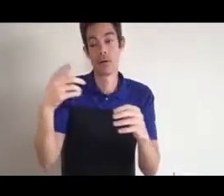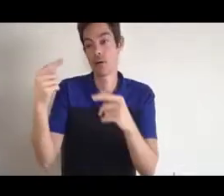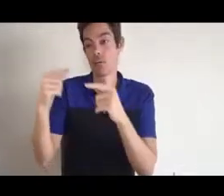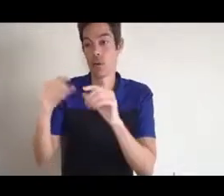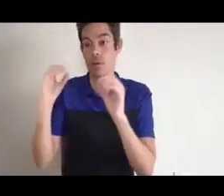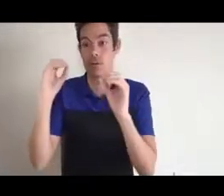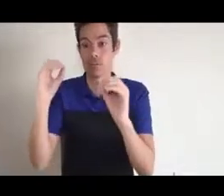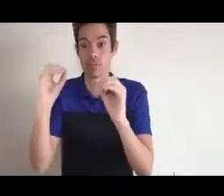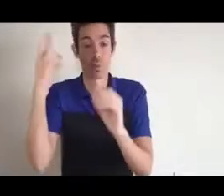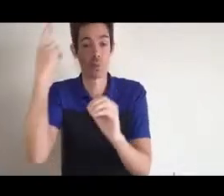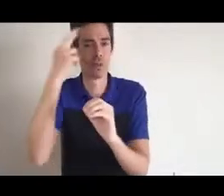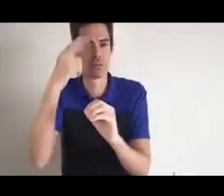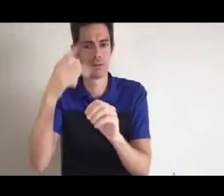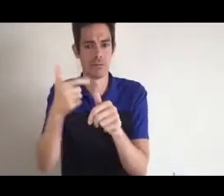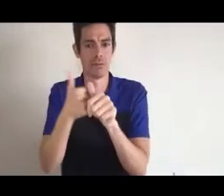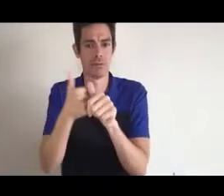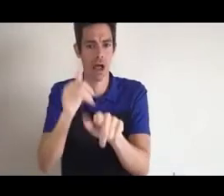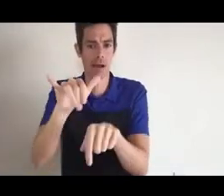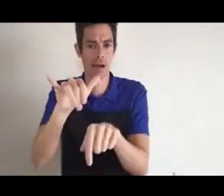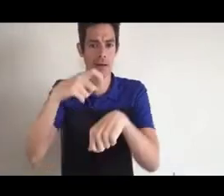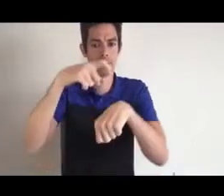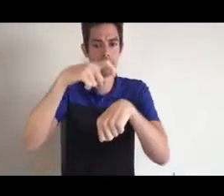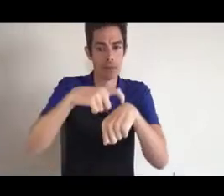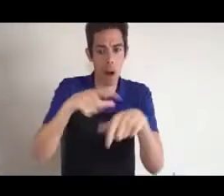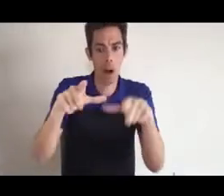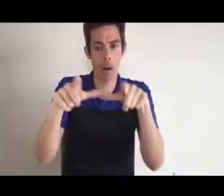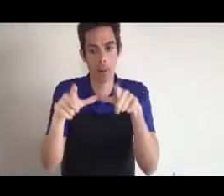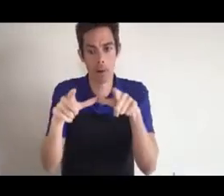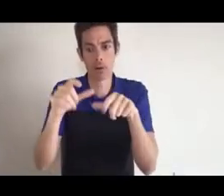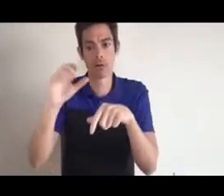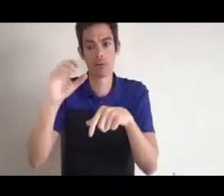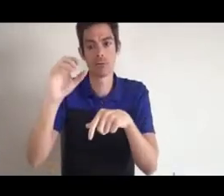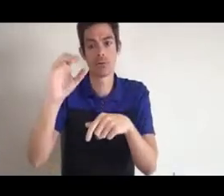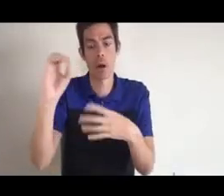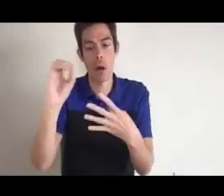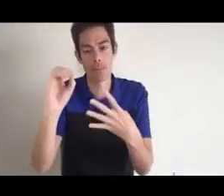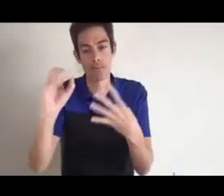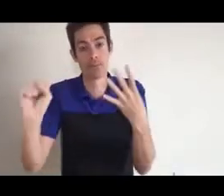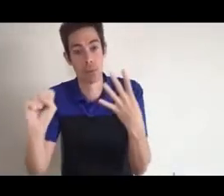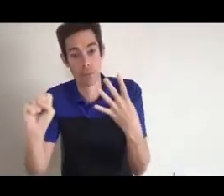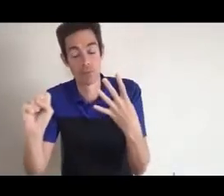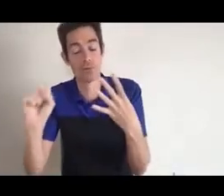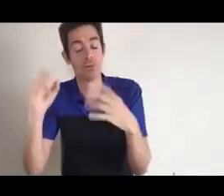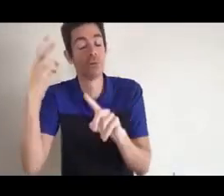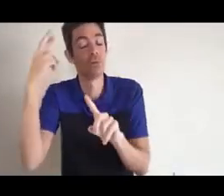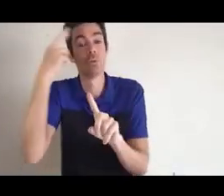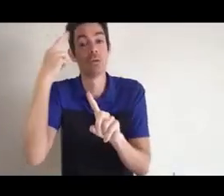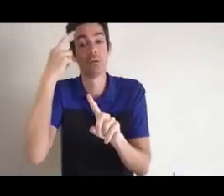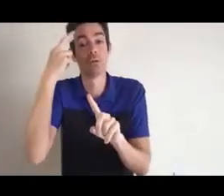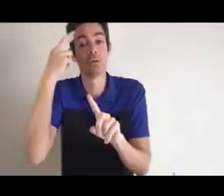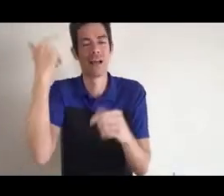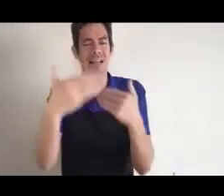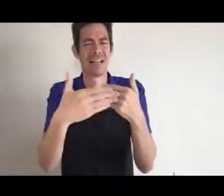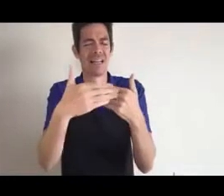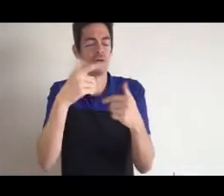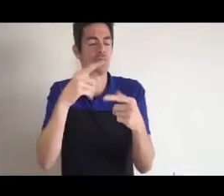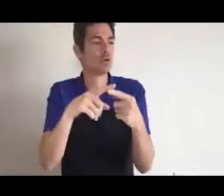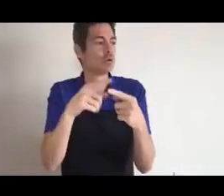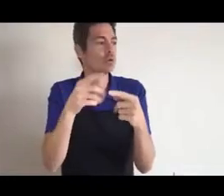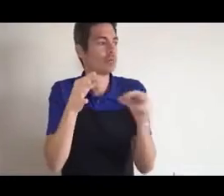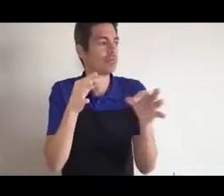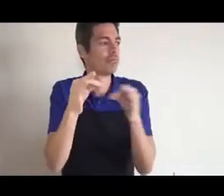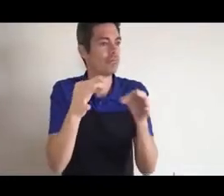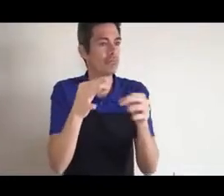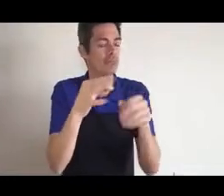So typically in grammar, we're taught to follow time, location, object, and